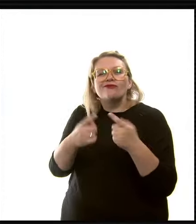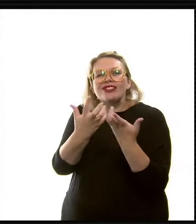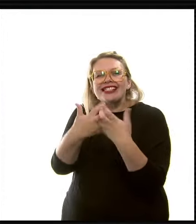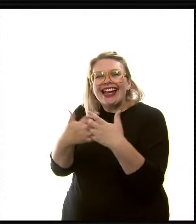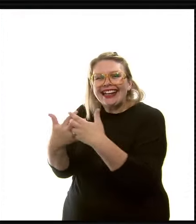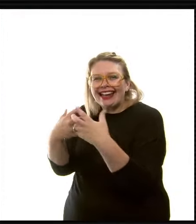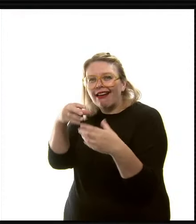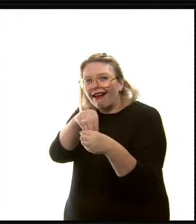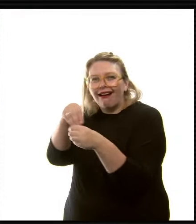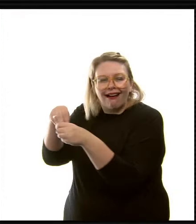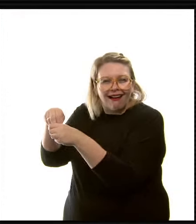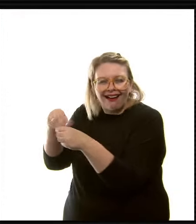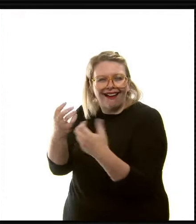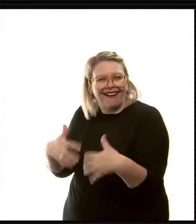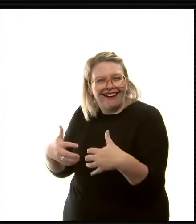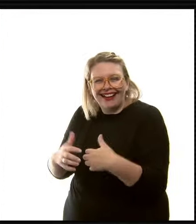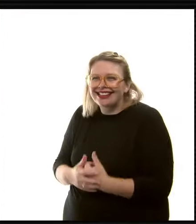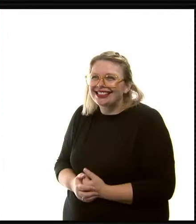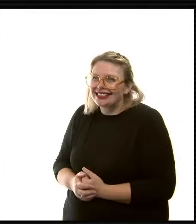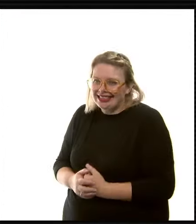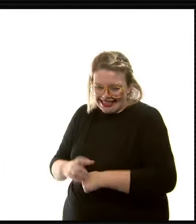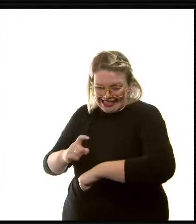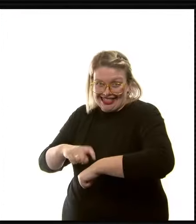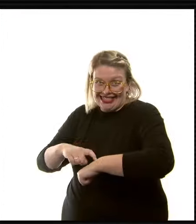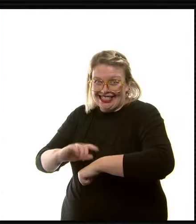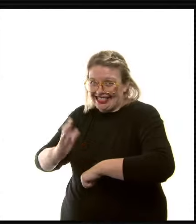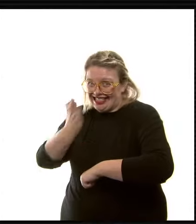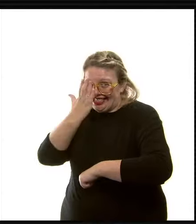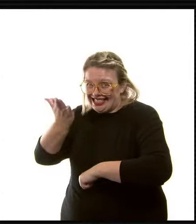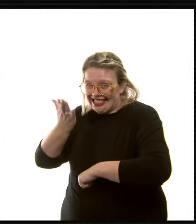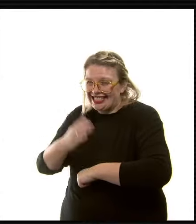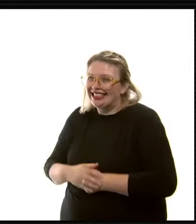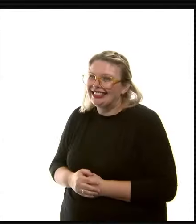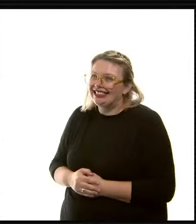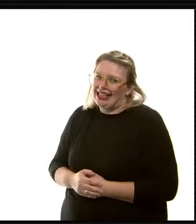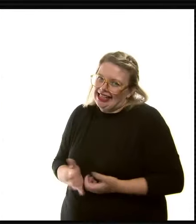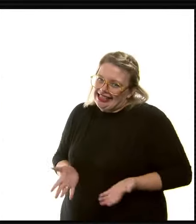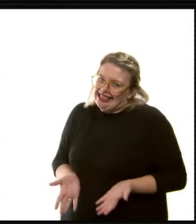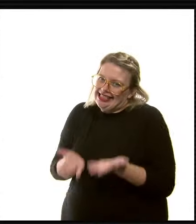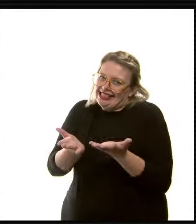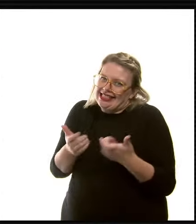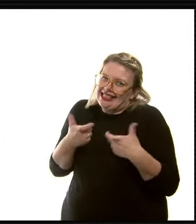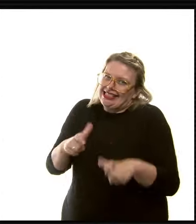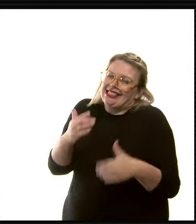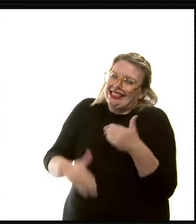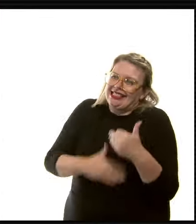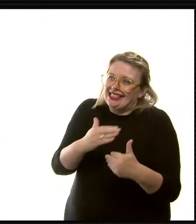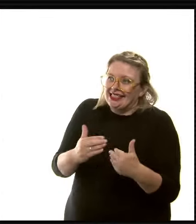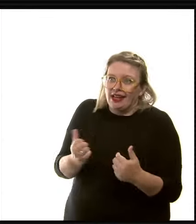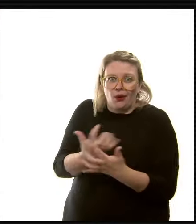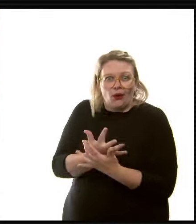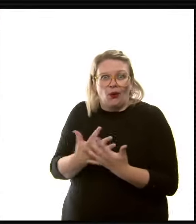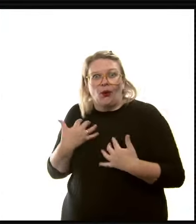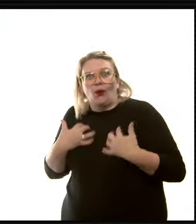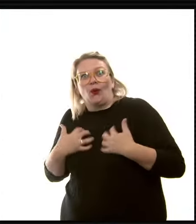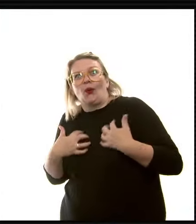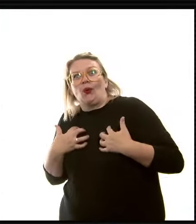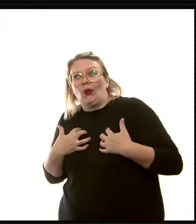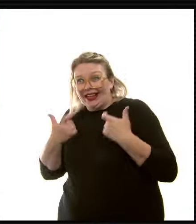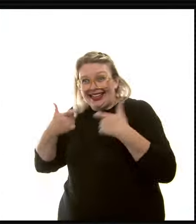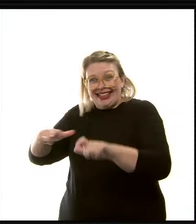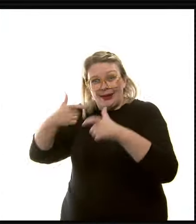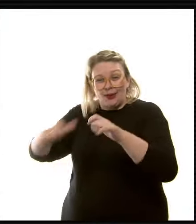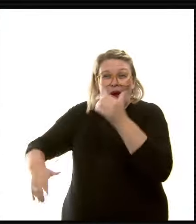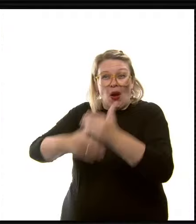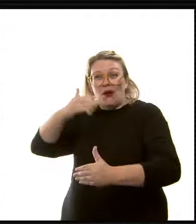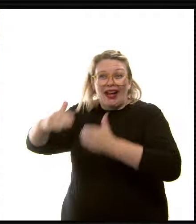coming together nicely, but still more to get going on. Yeah. All right, Denmark, do your thing. Keep it busy. So much to do. Teams, keep going.